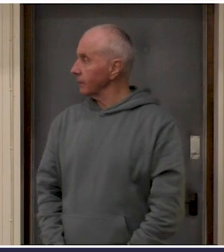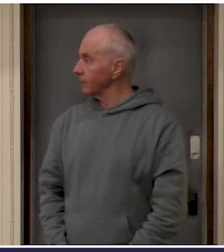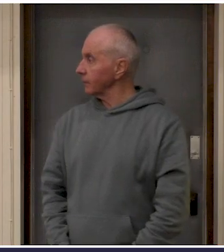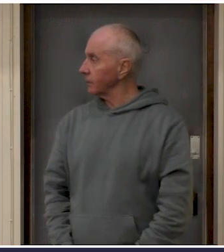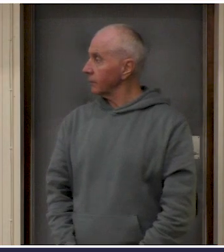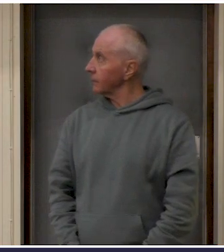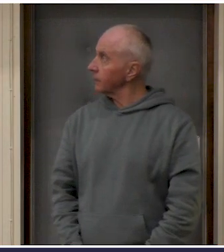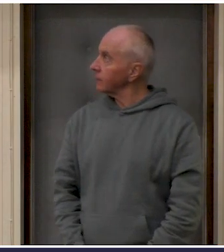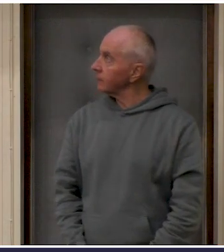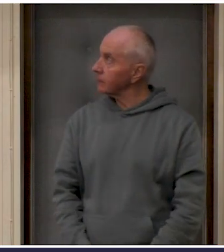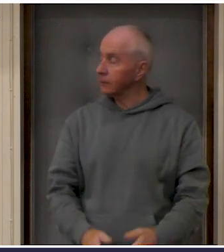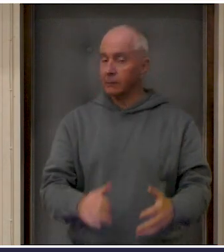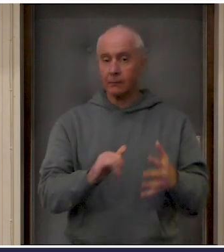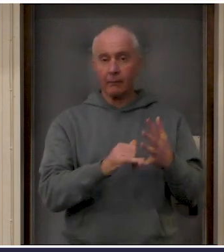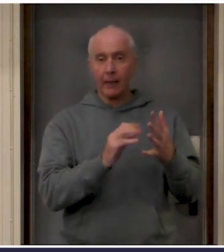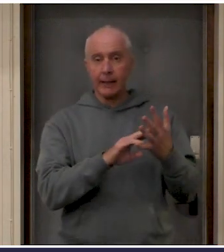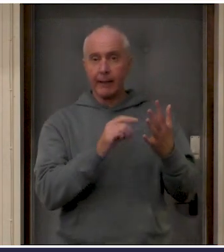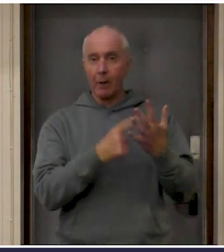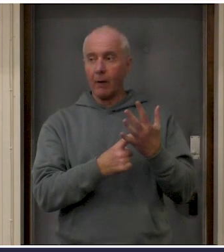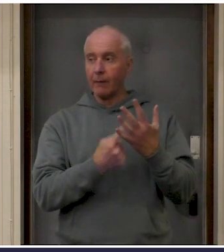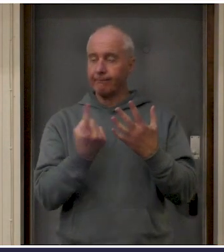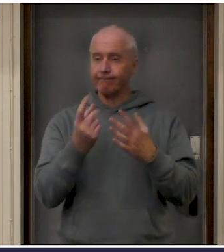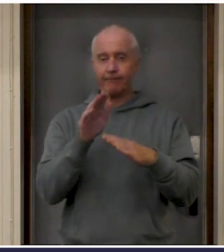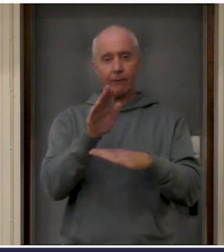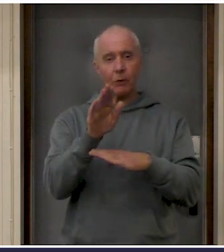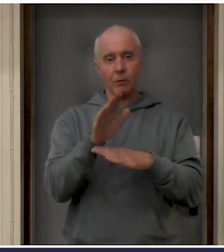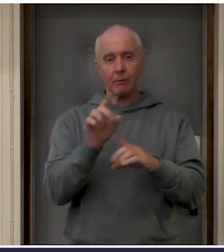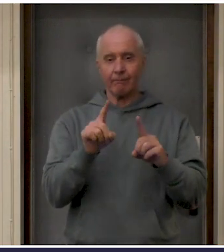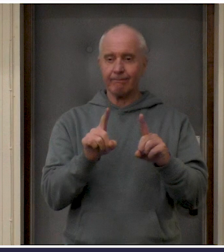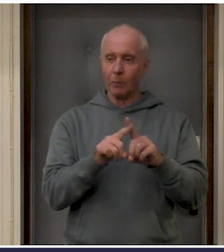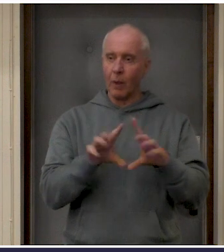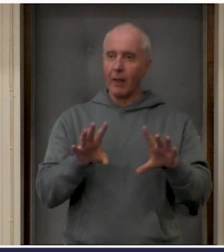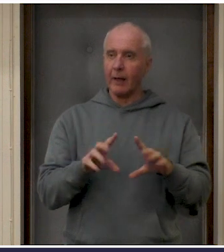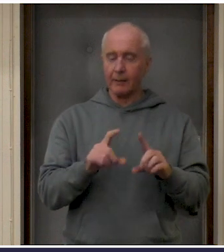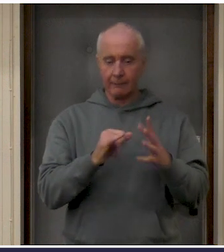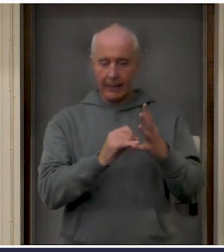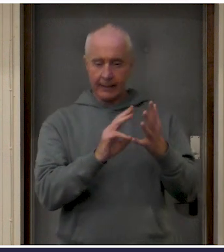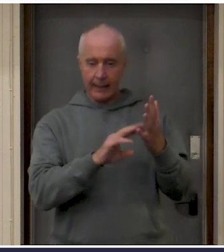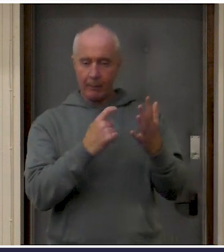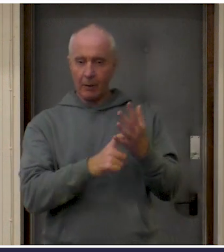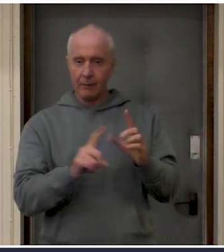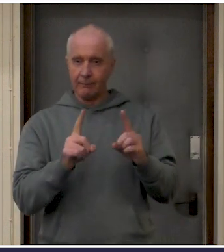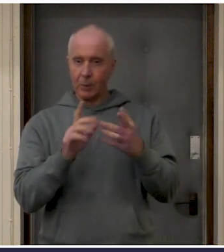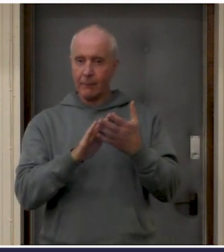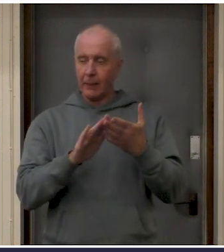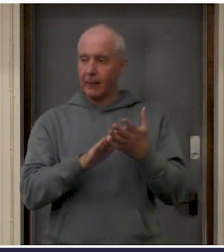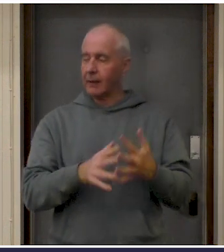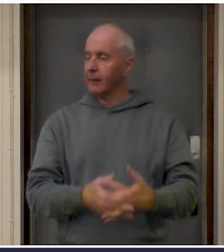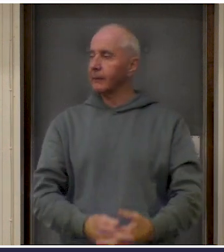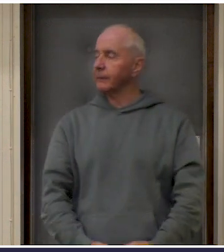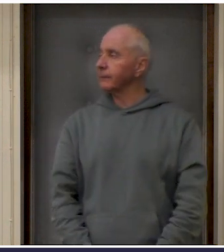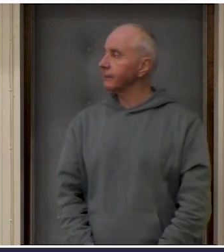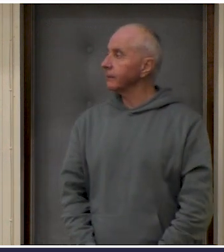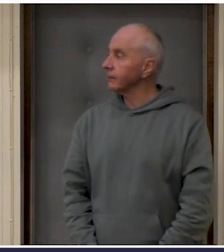So, SMRs of the future. What is an SMR in today's context? So